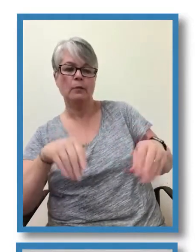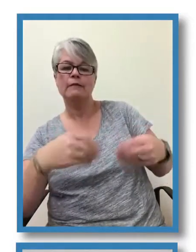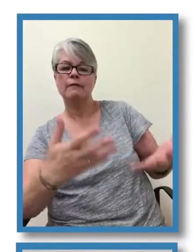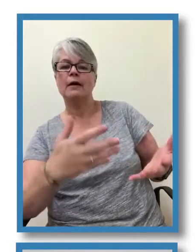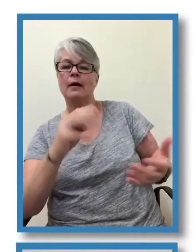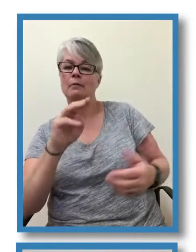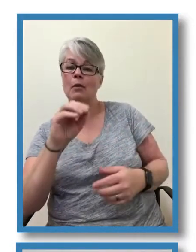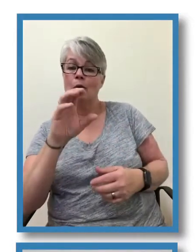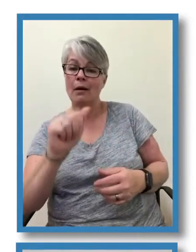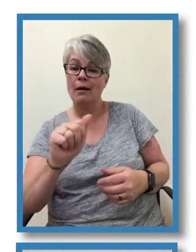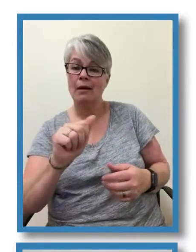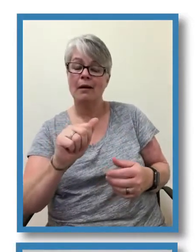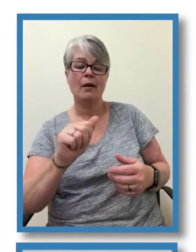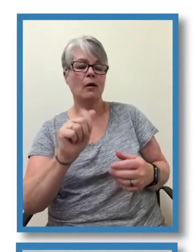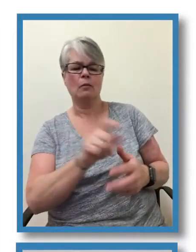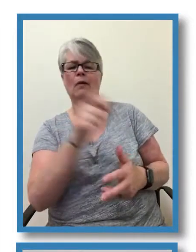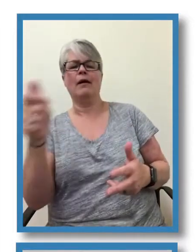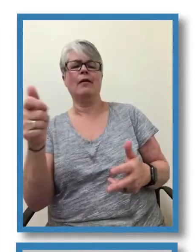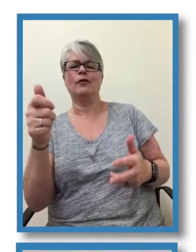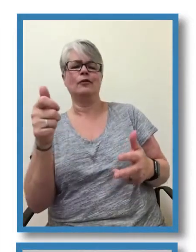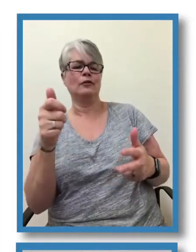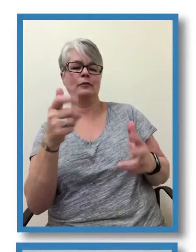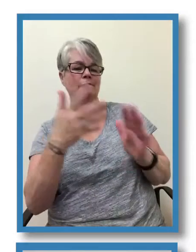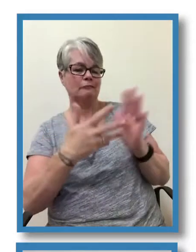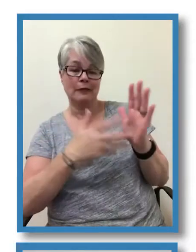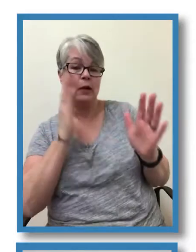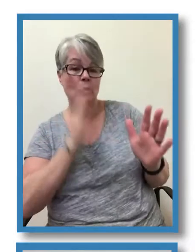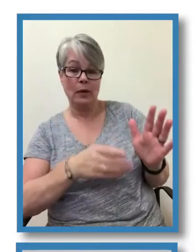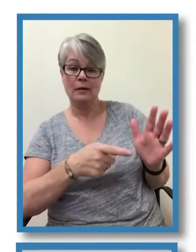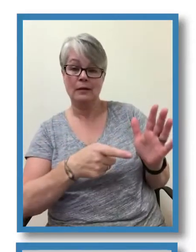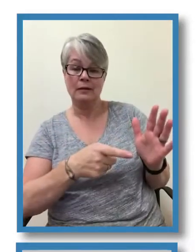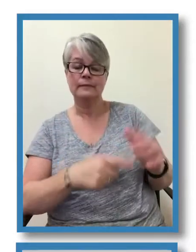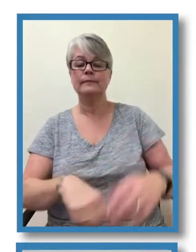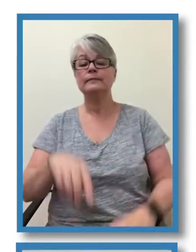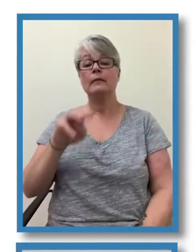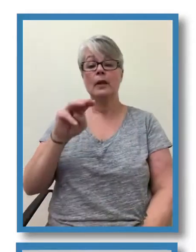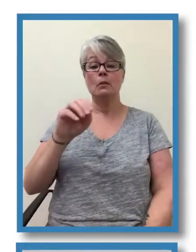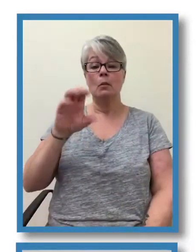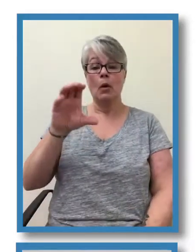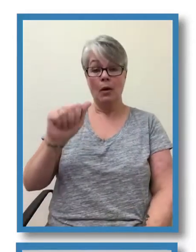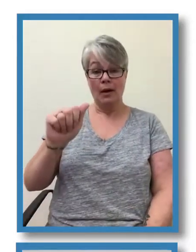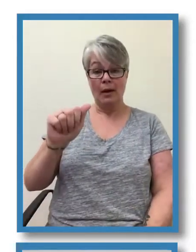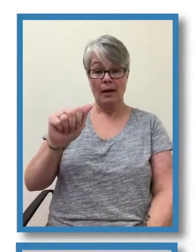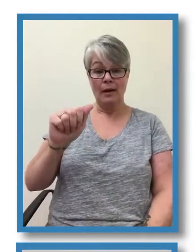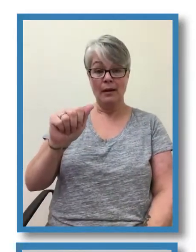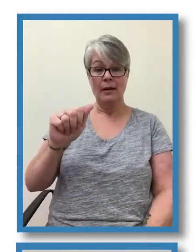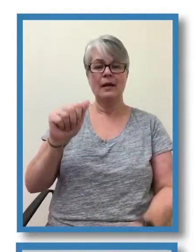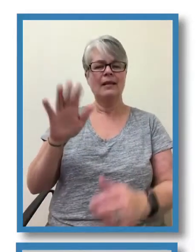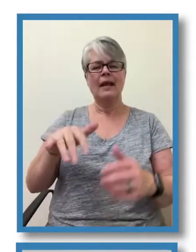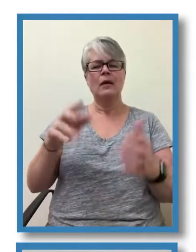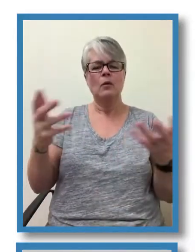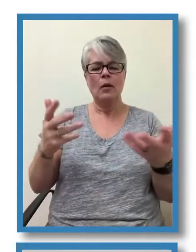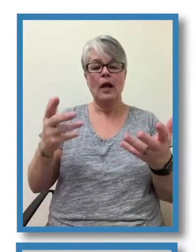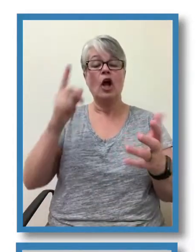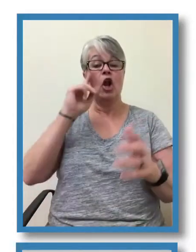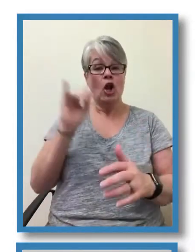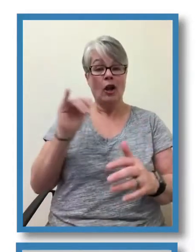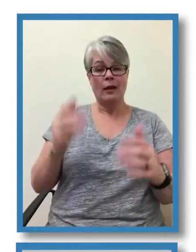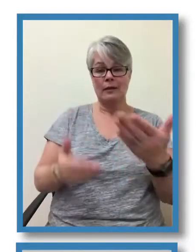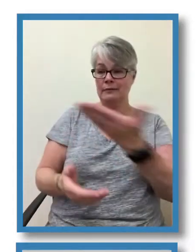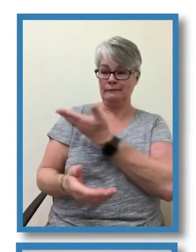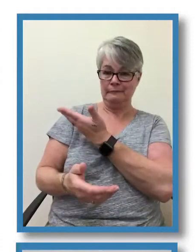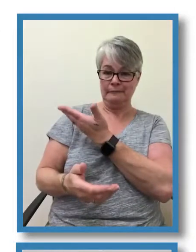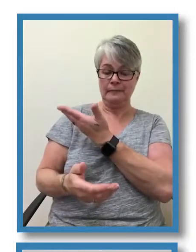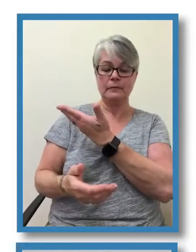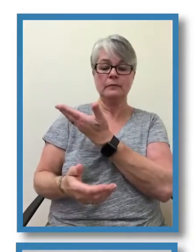is one of the 3 versions. It is in many different languages. And you